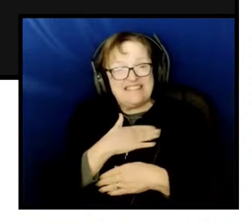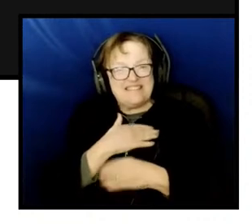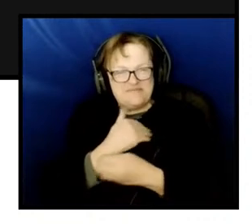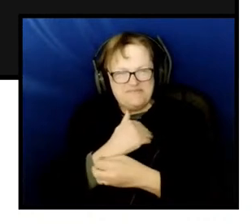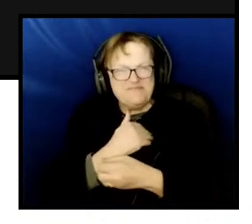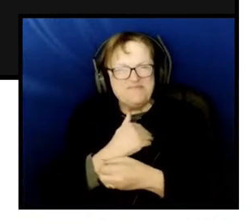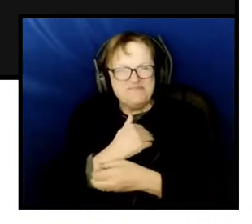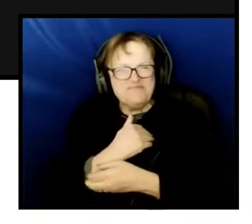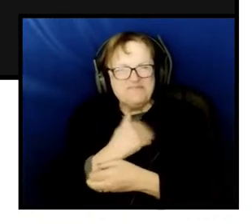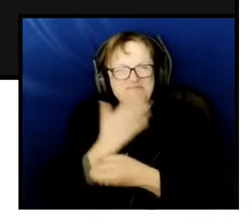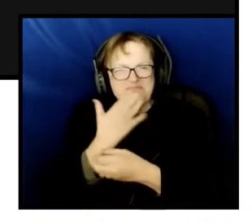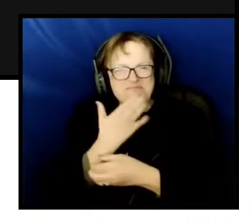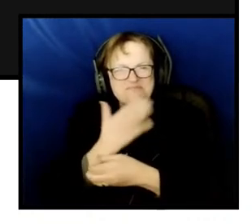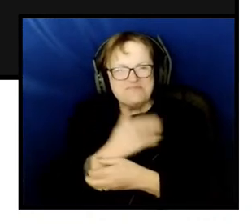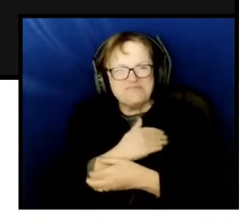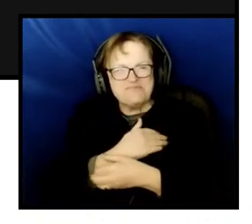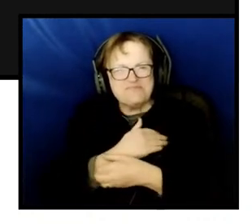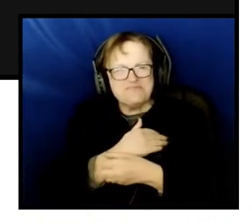Thank you.